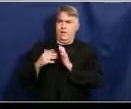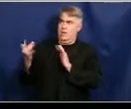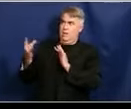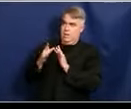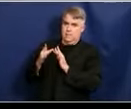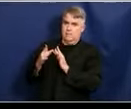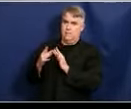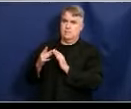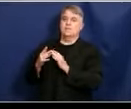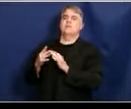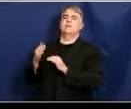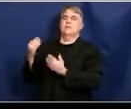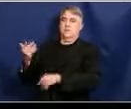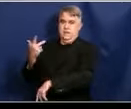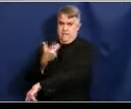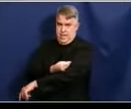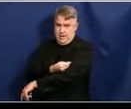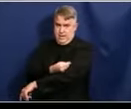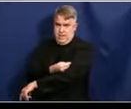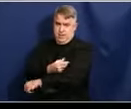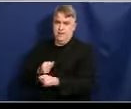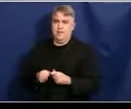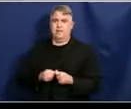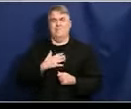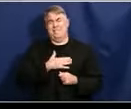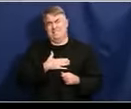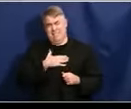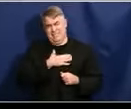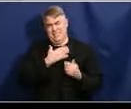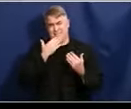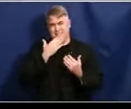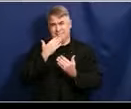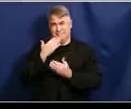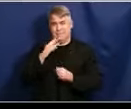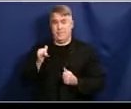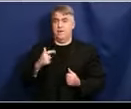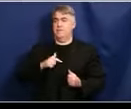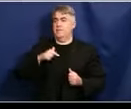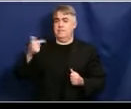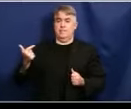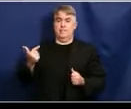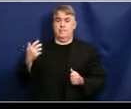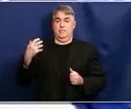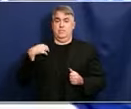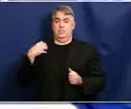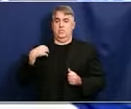the COVID-19 vaccine. Now I'd like to turn it over to Chief Meacham.